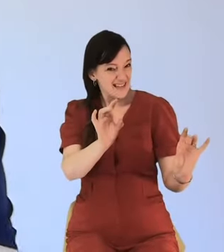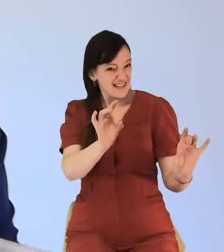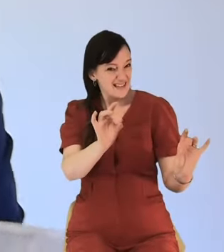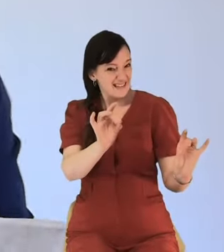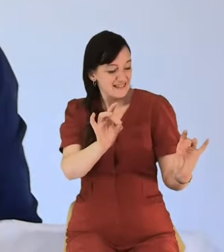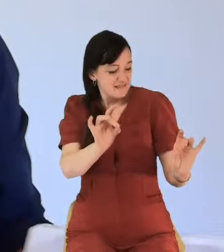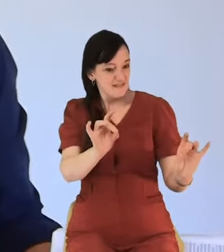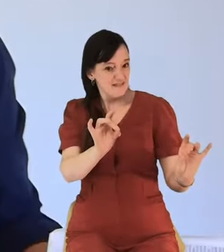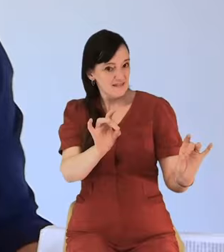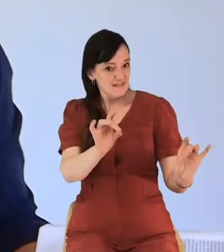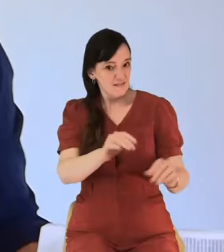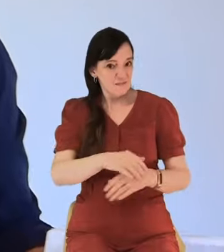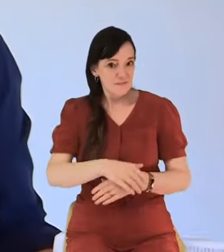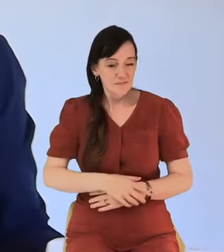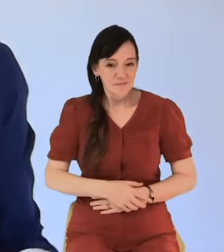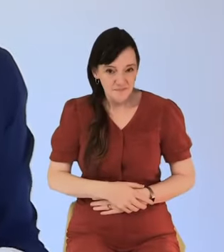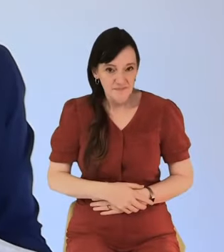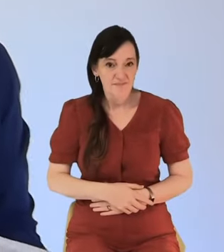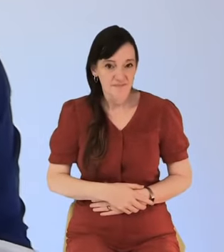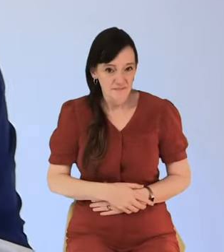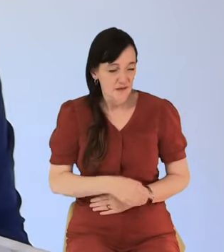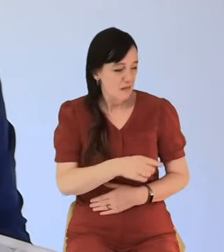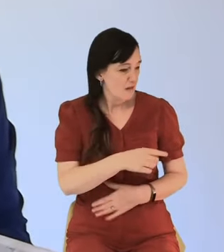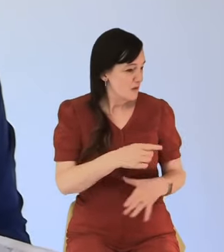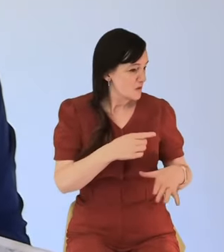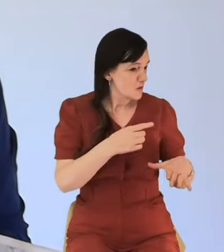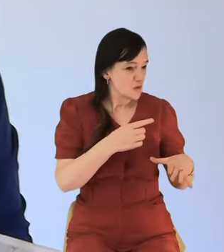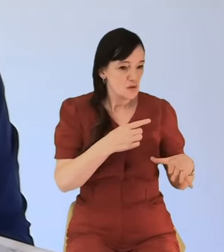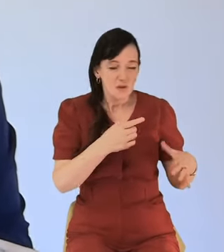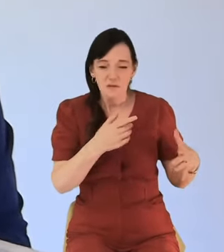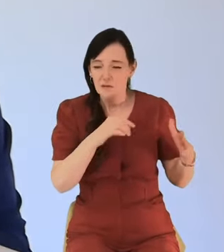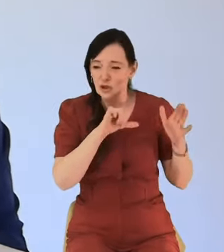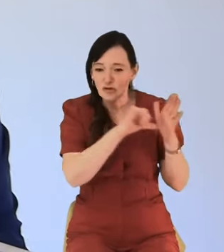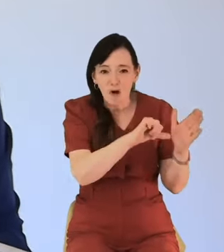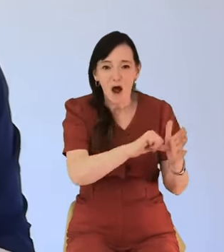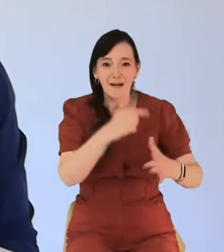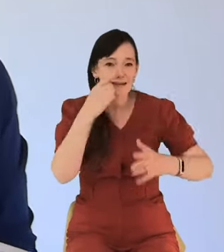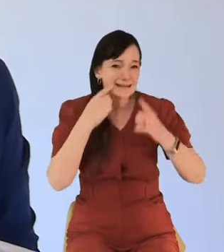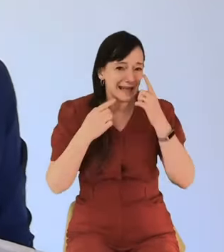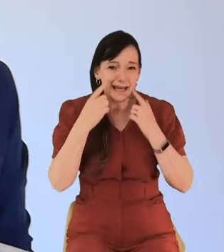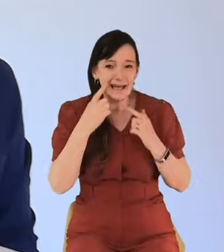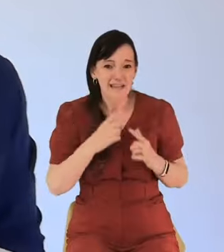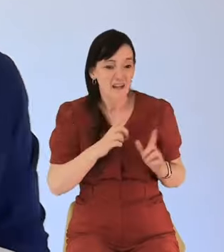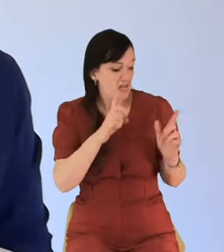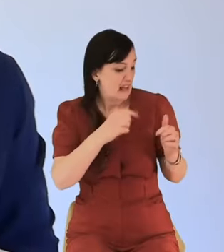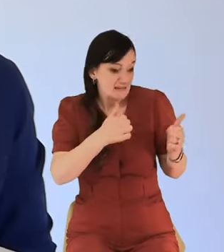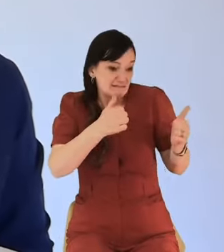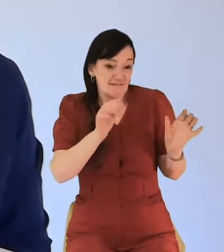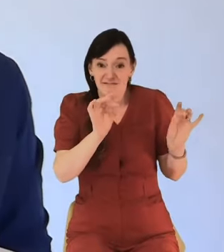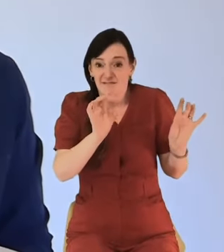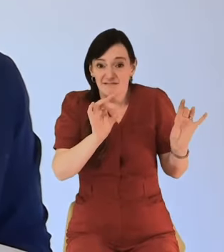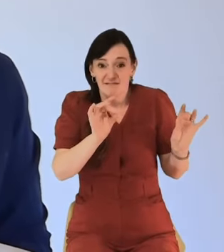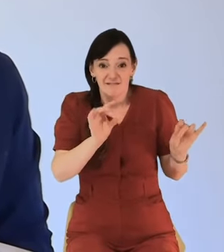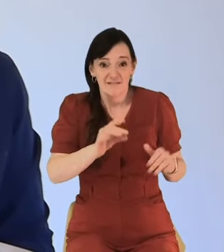forward to, that this is it. This world of trials and tears, this is as good as it